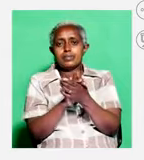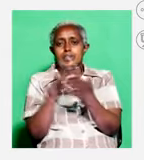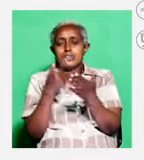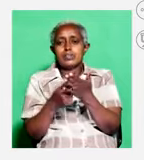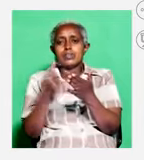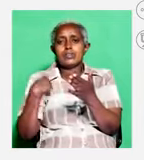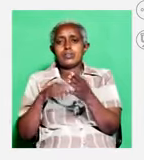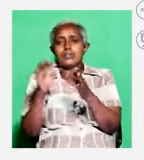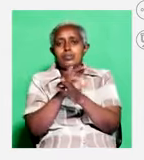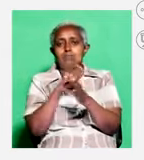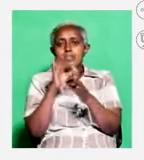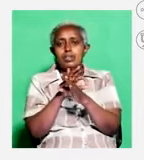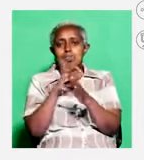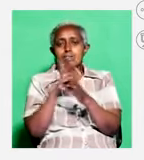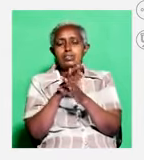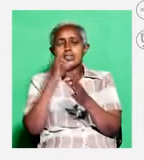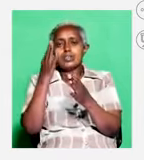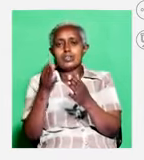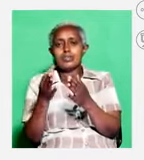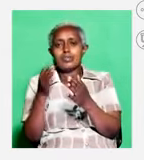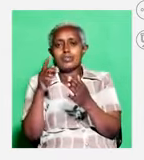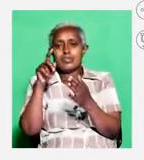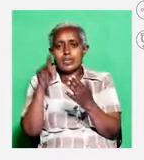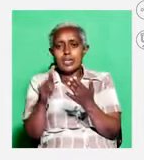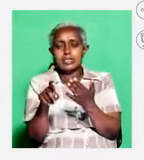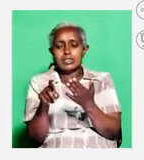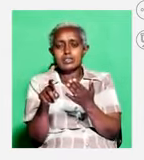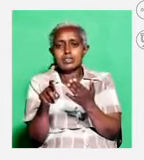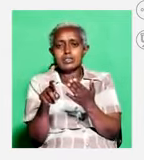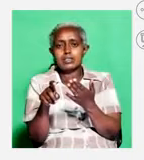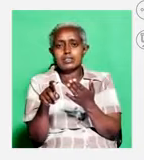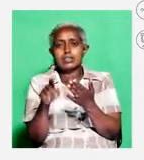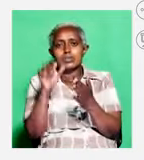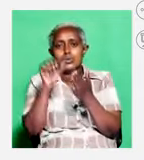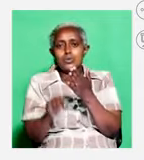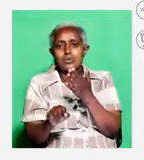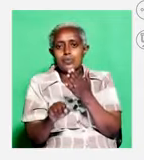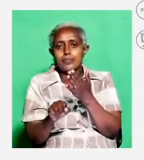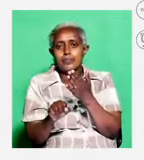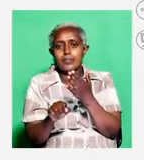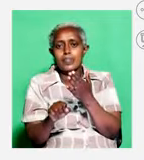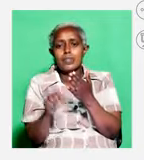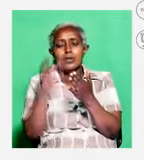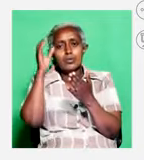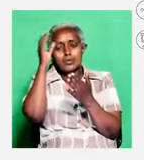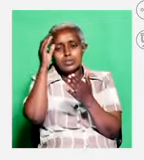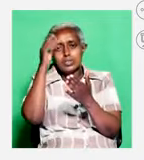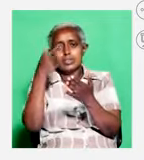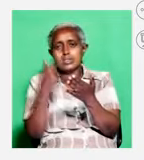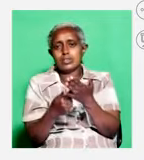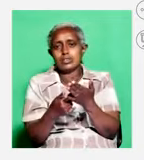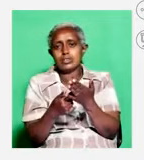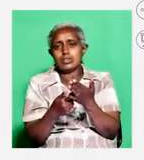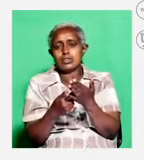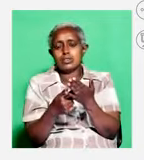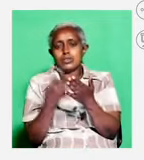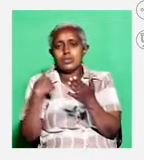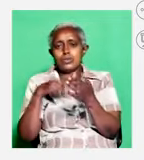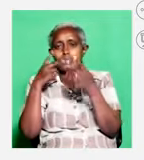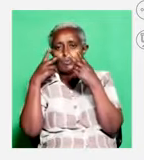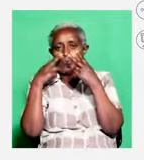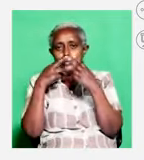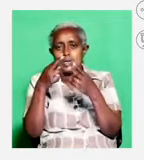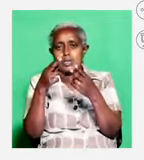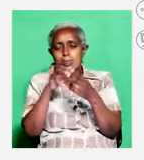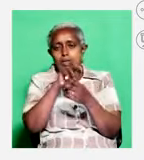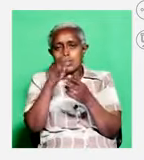This is our function f of x. So considering this, we are